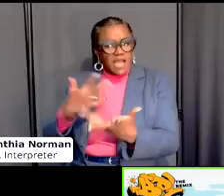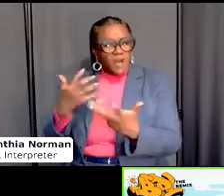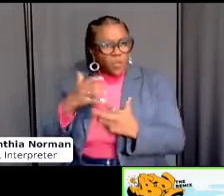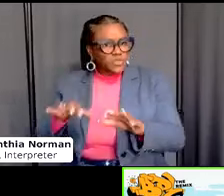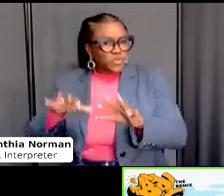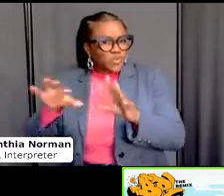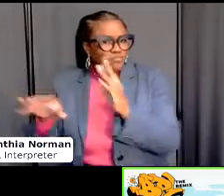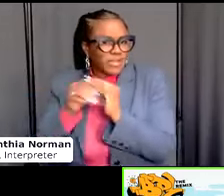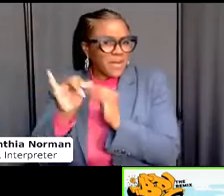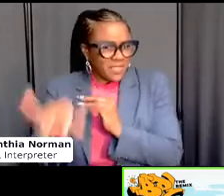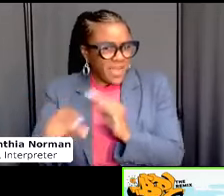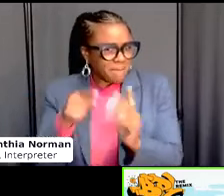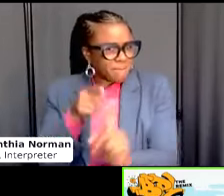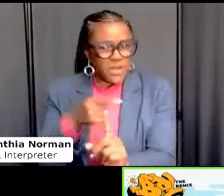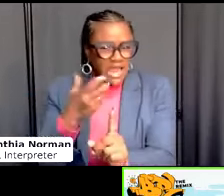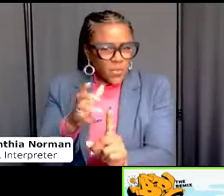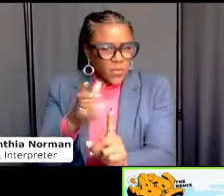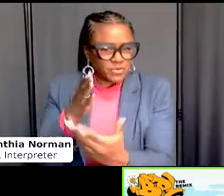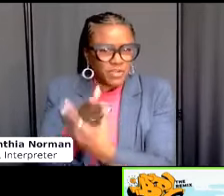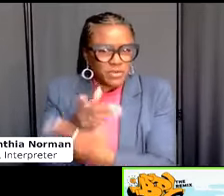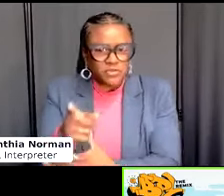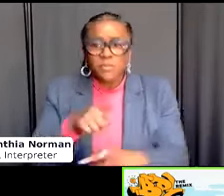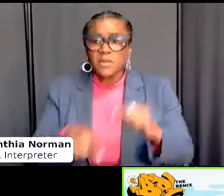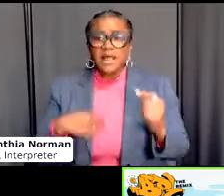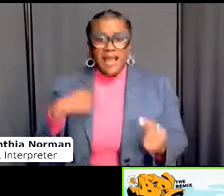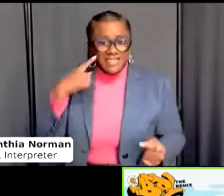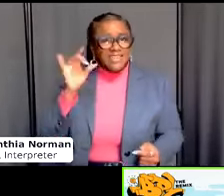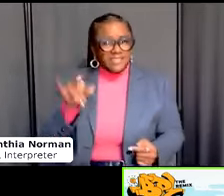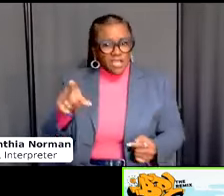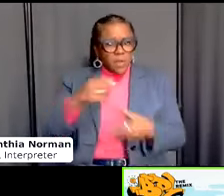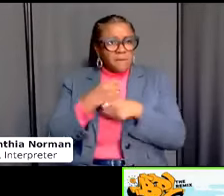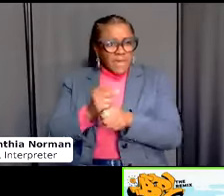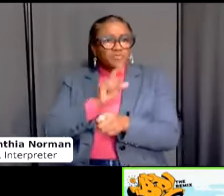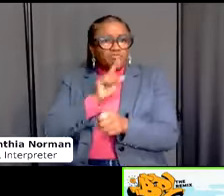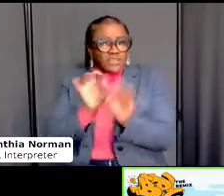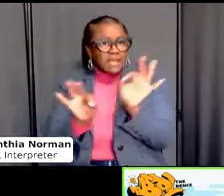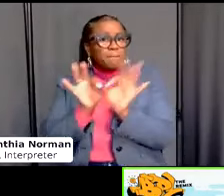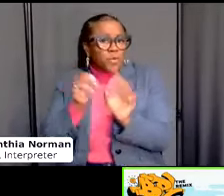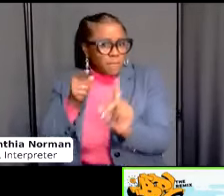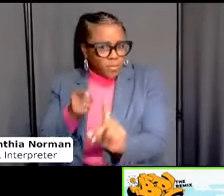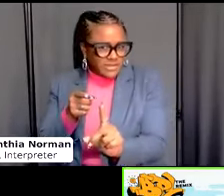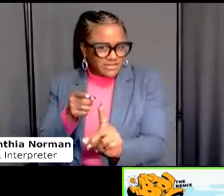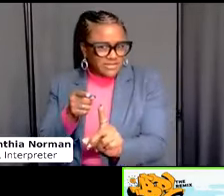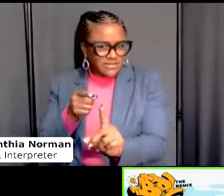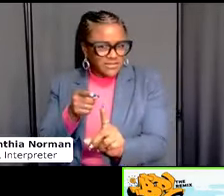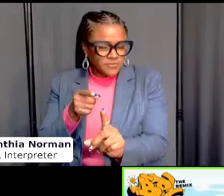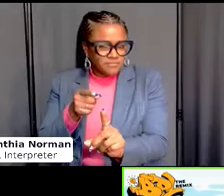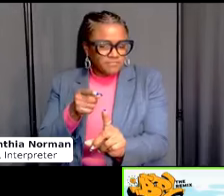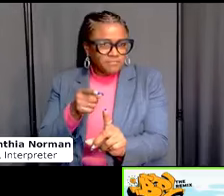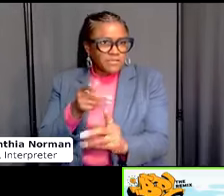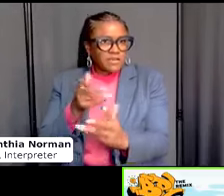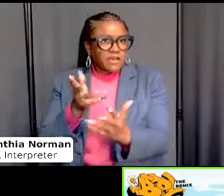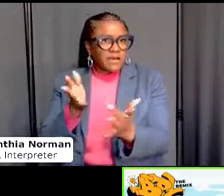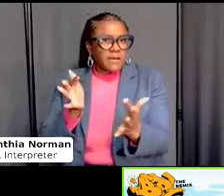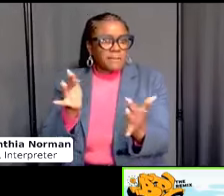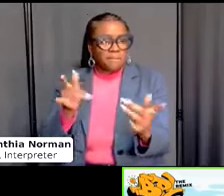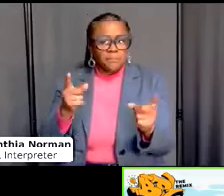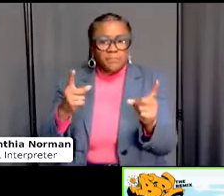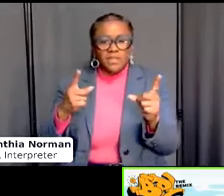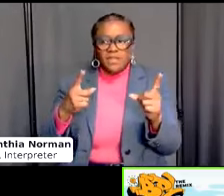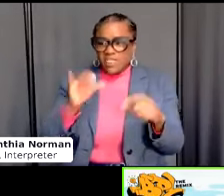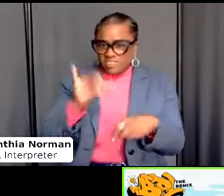on that point. I'm sorry to interrupt you, because I think you made a really important point about the conflict